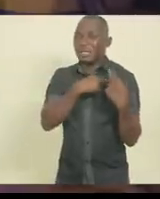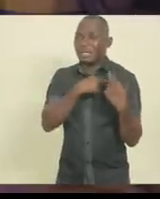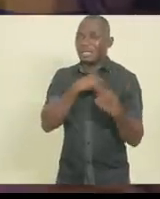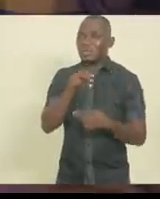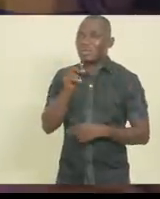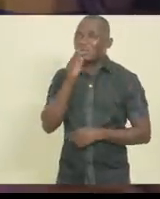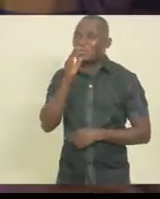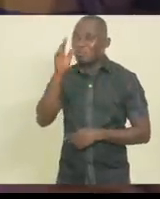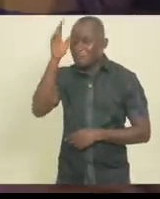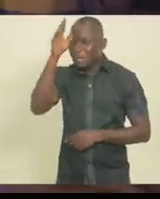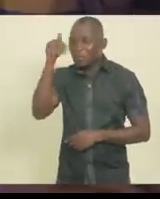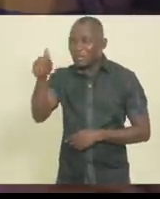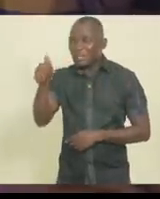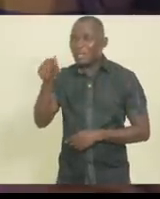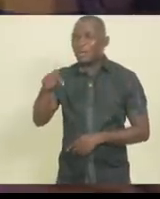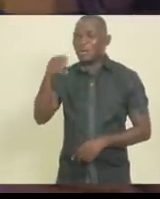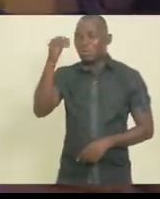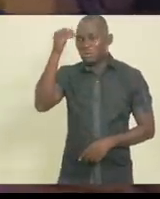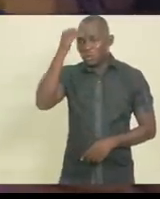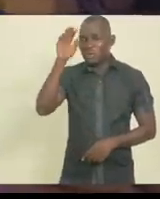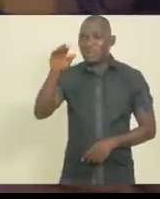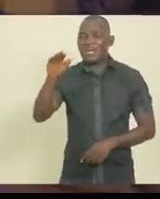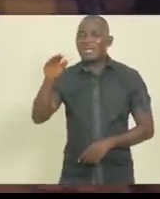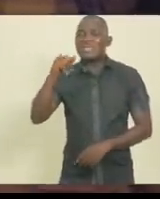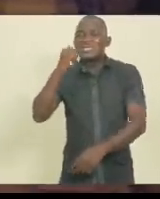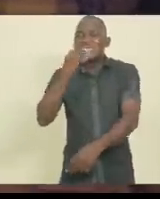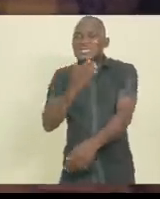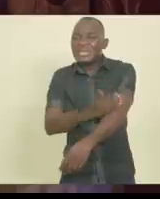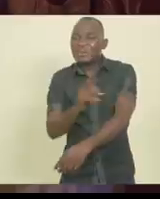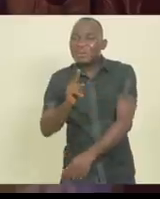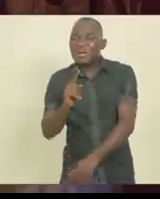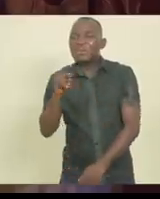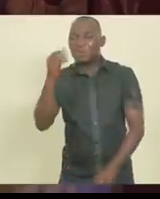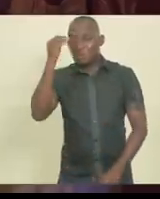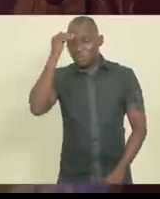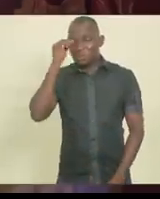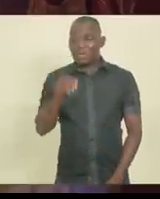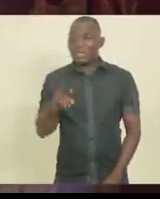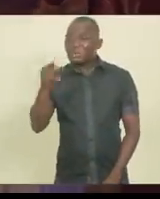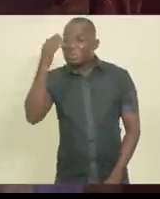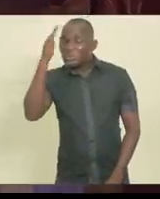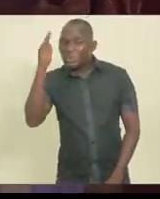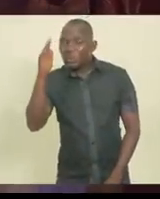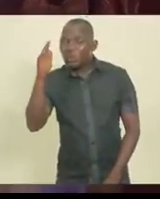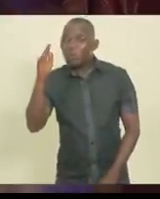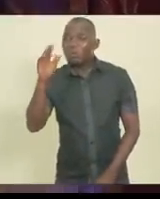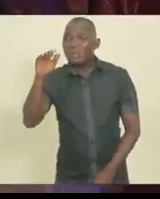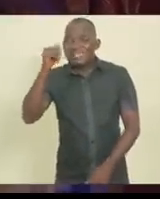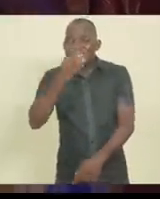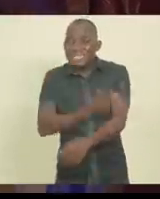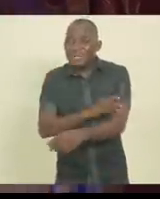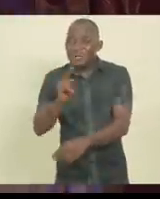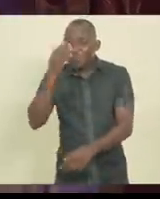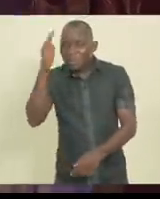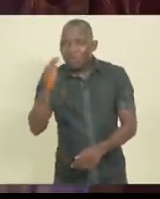you know that not knowing the whereabouts of your son is a form of abuse? Abuse? Yes. No, it's a tough world out there.